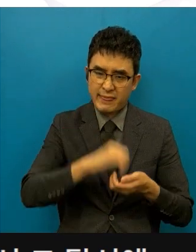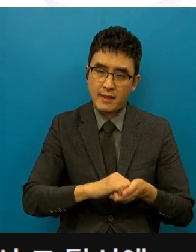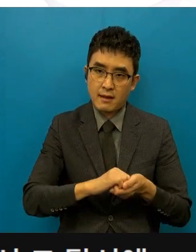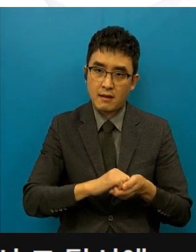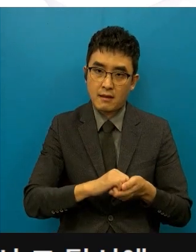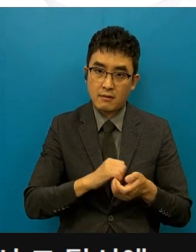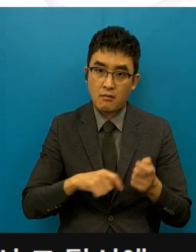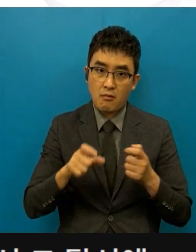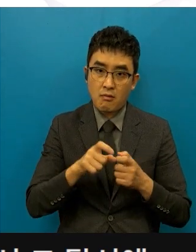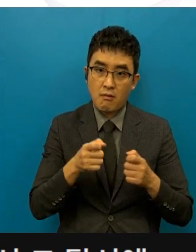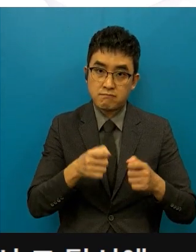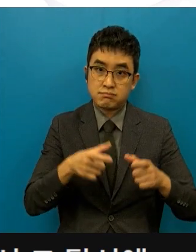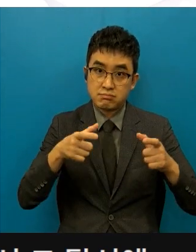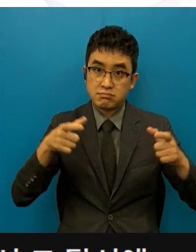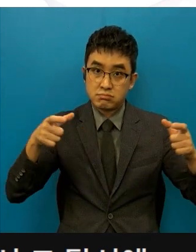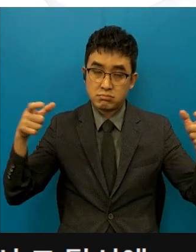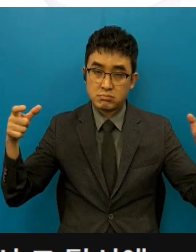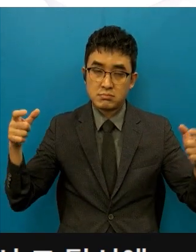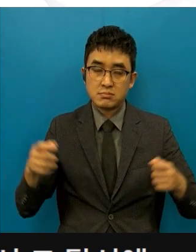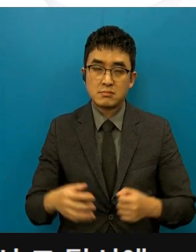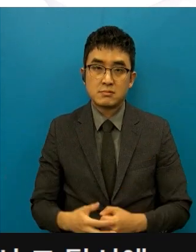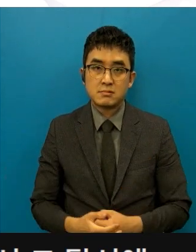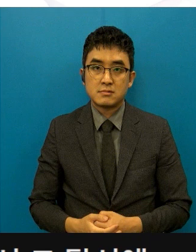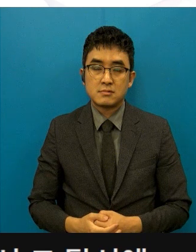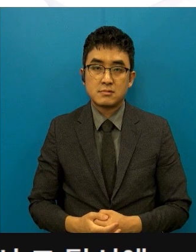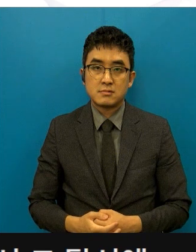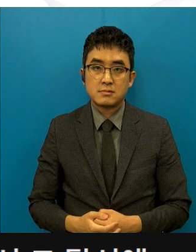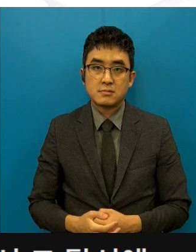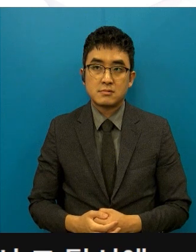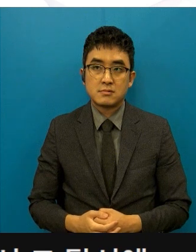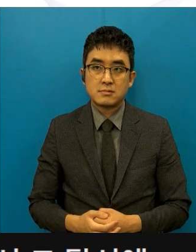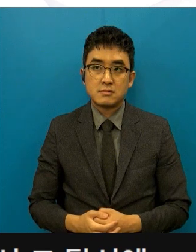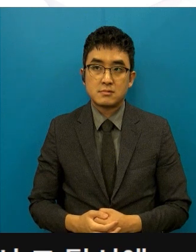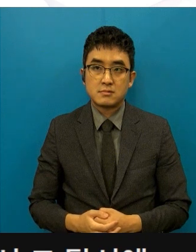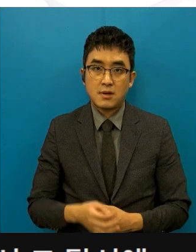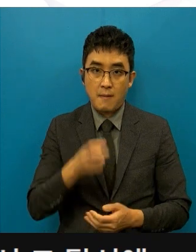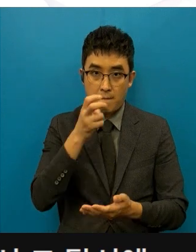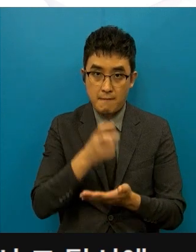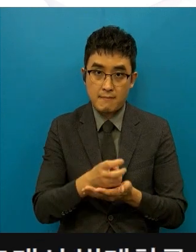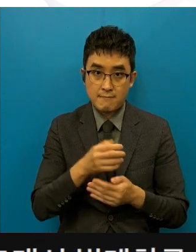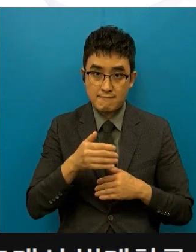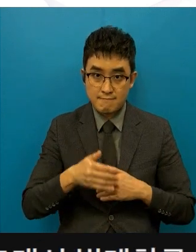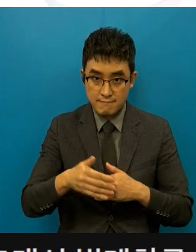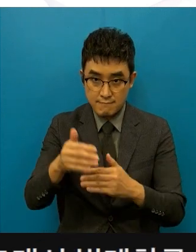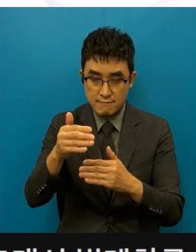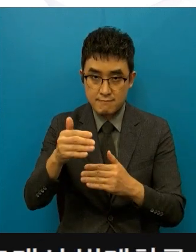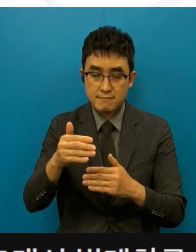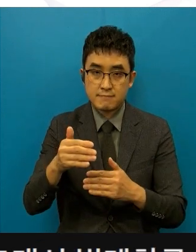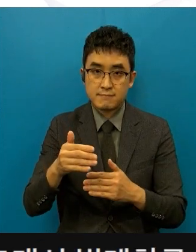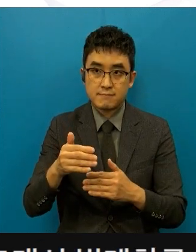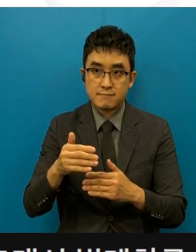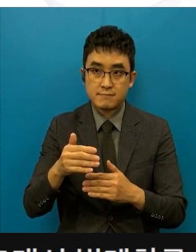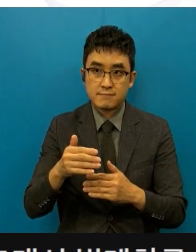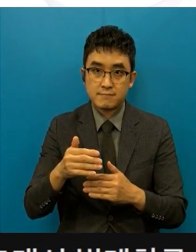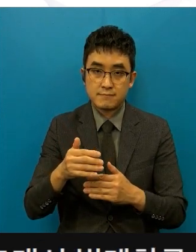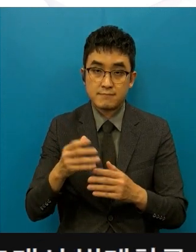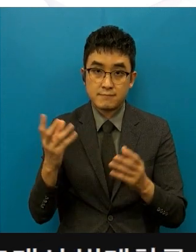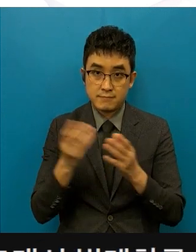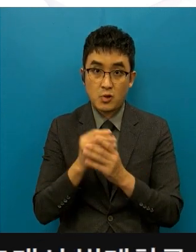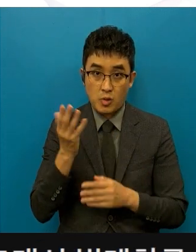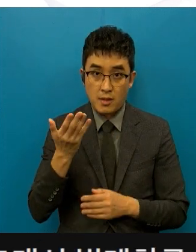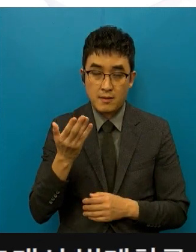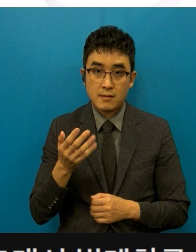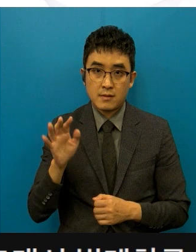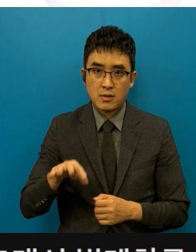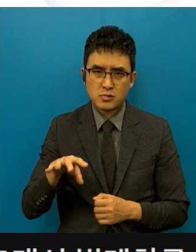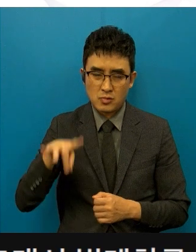terminal patients with terminal illness, then it was for patients with unbearable suffering. Then unbearable suffering is also very